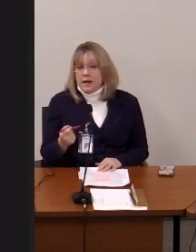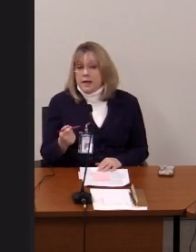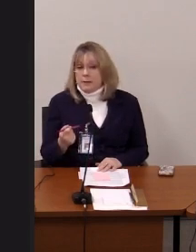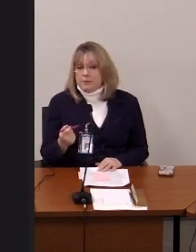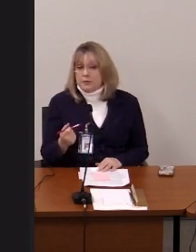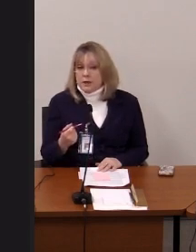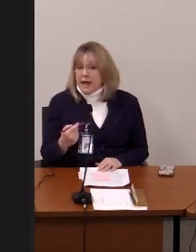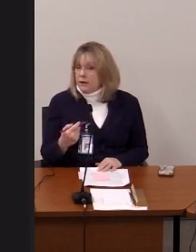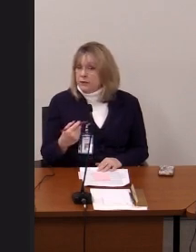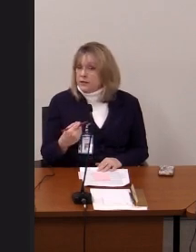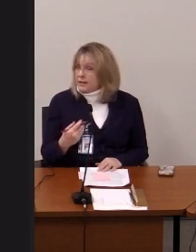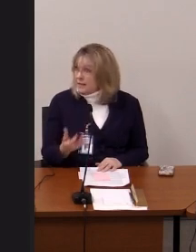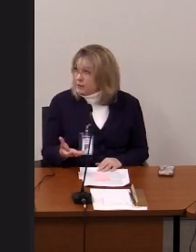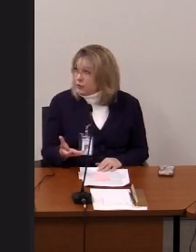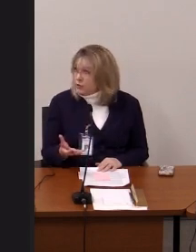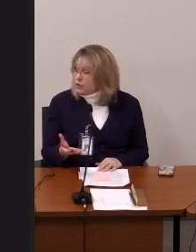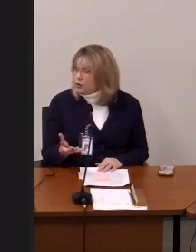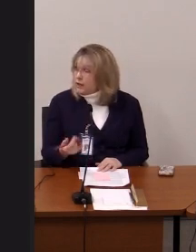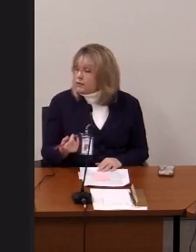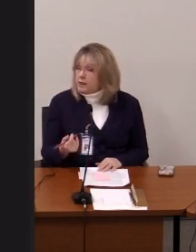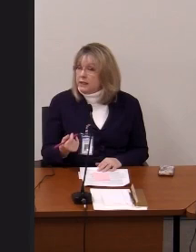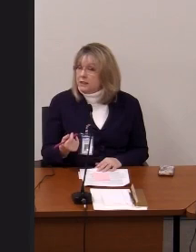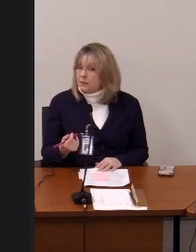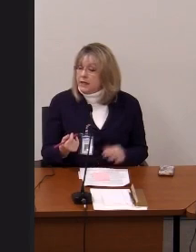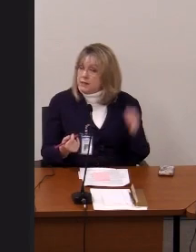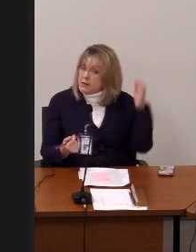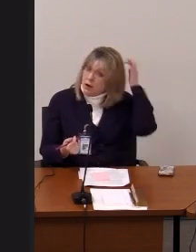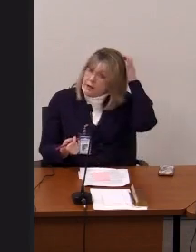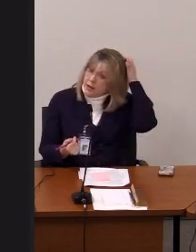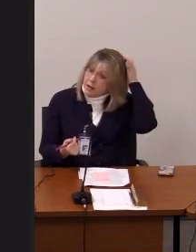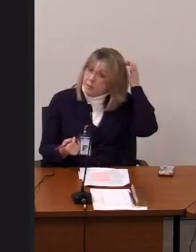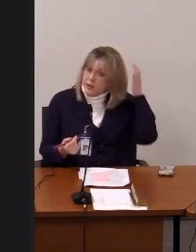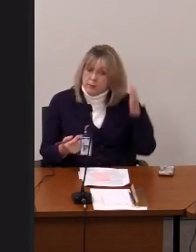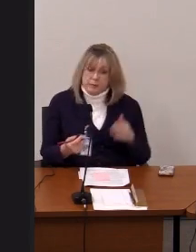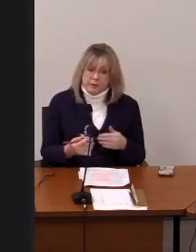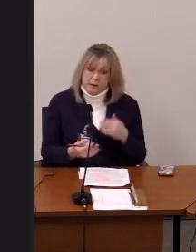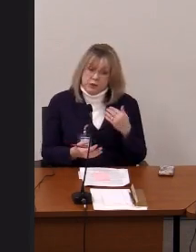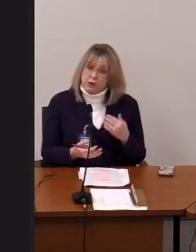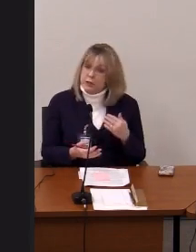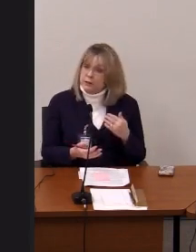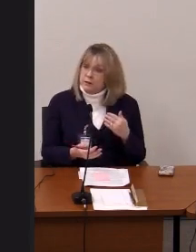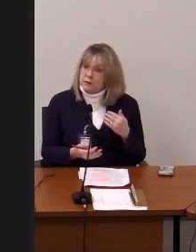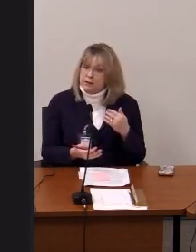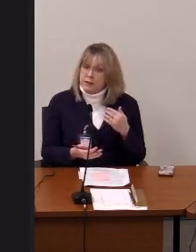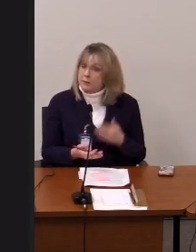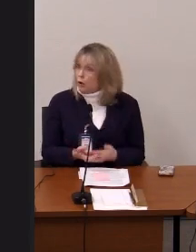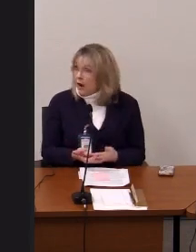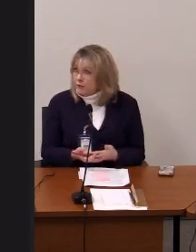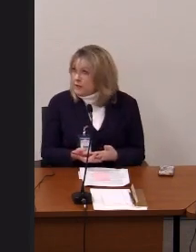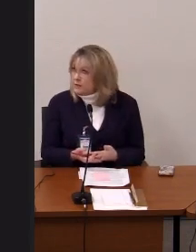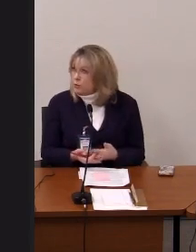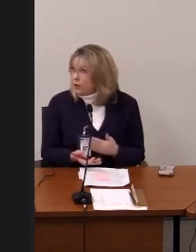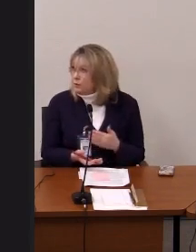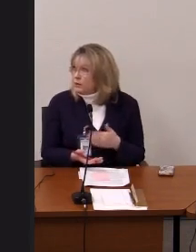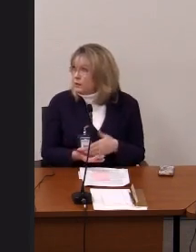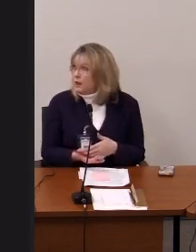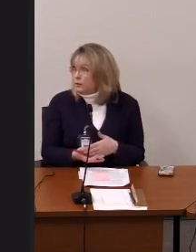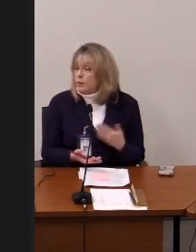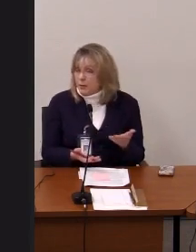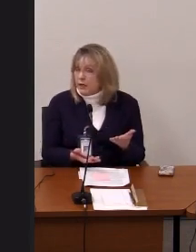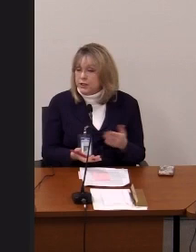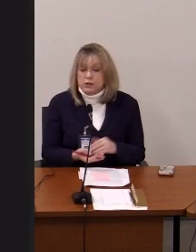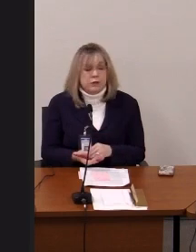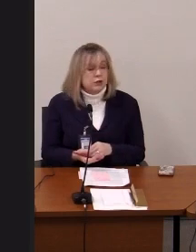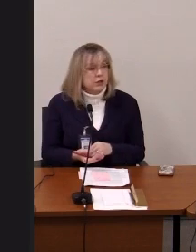on how the size of their district. It depends on the student demographics, what